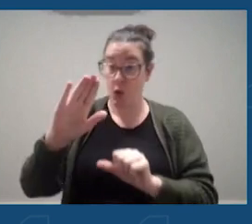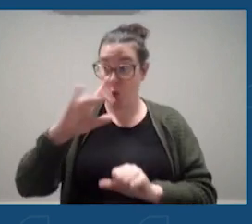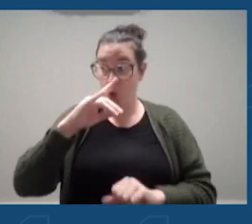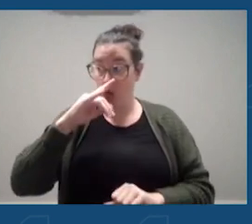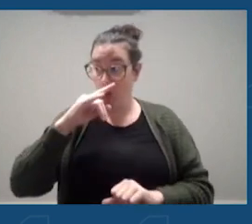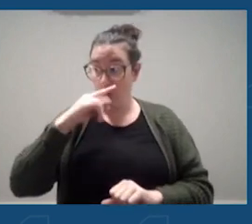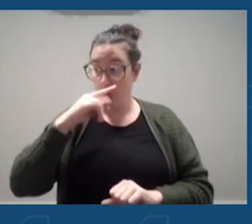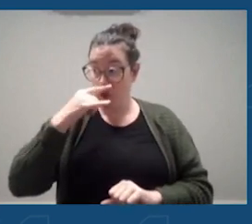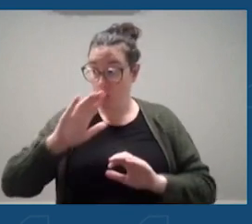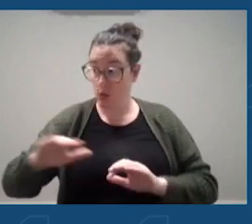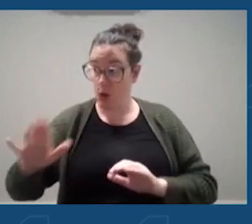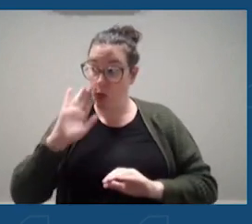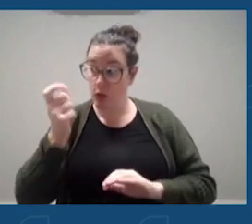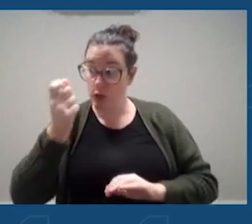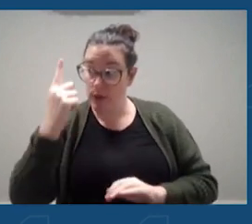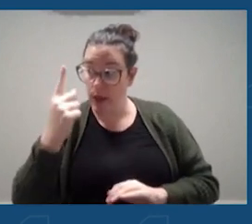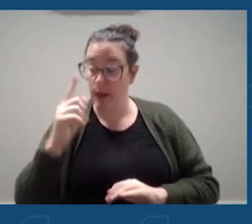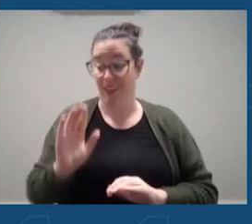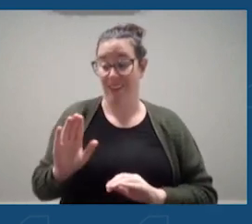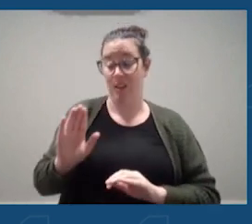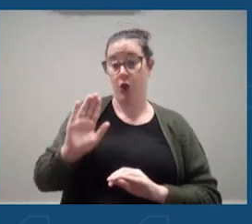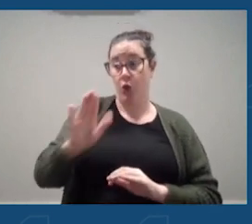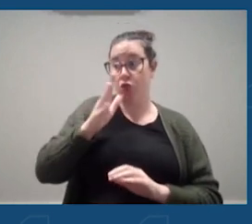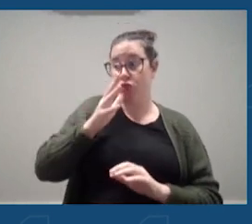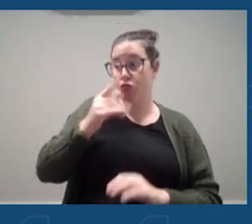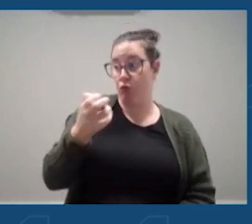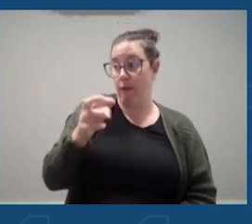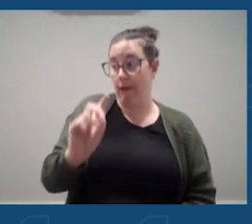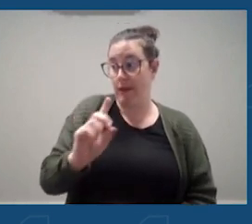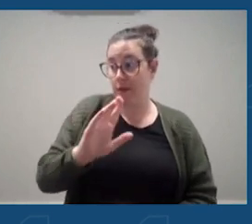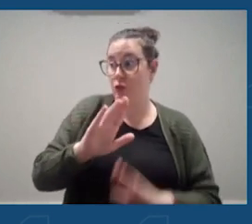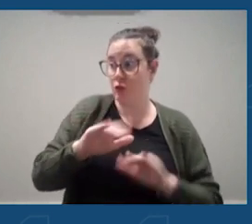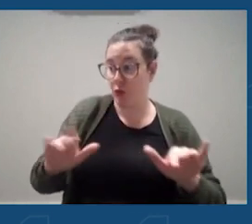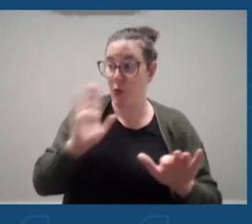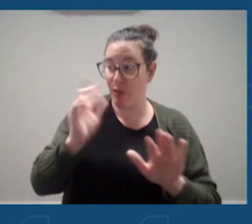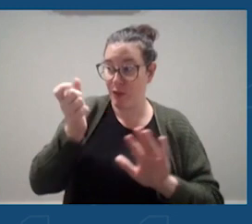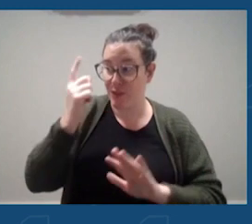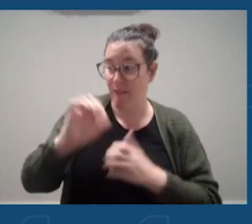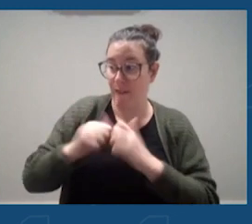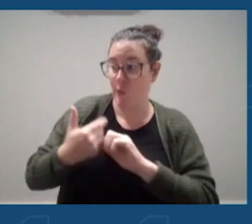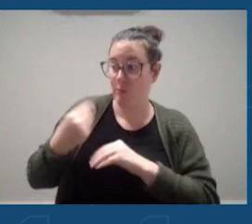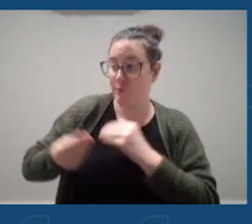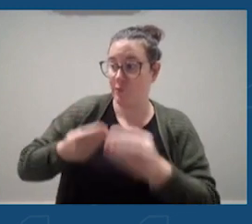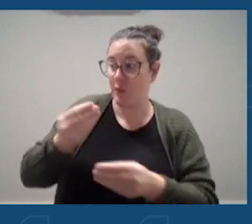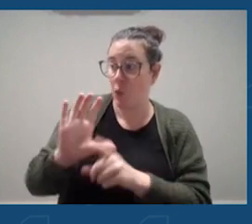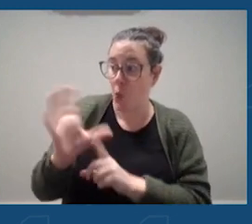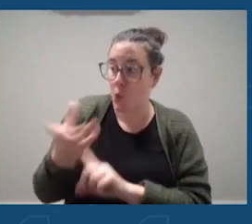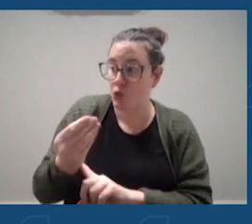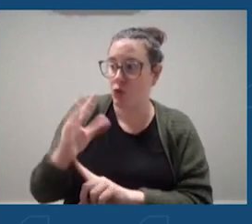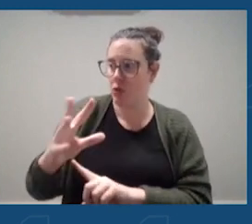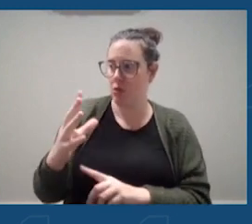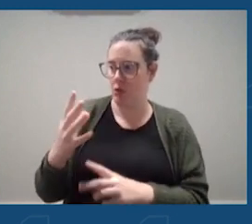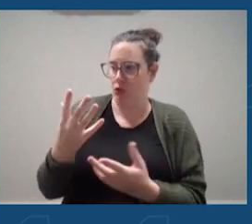and their children understand this is how we pass this on. And so, as governor of a state